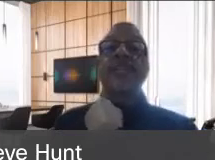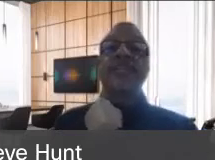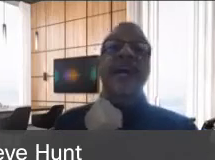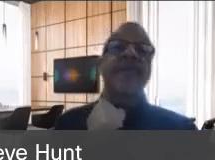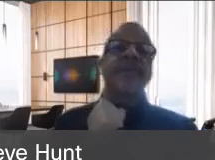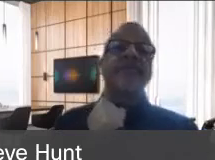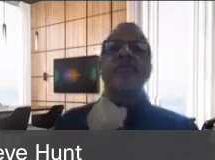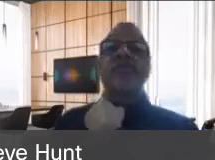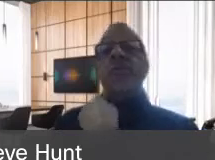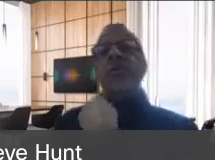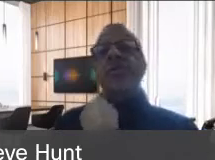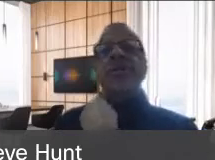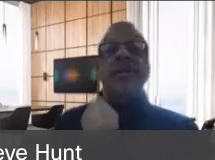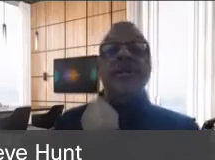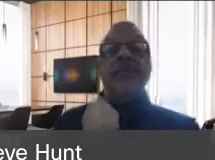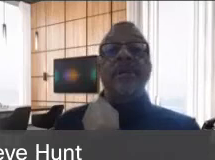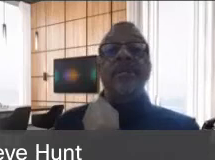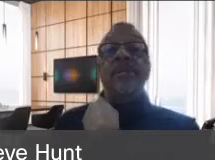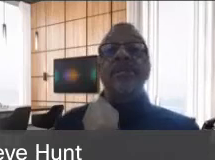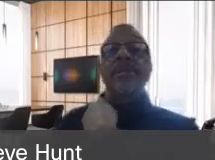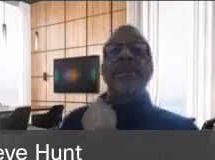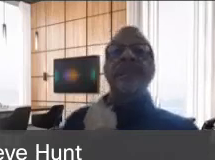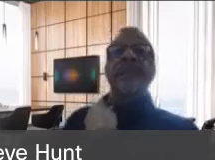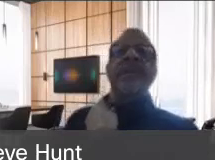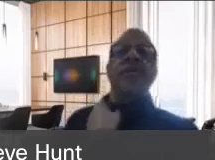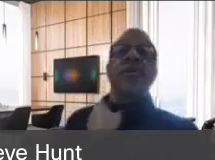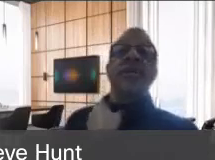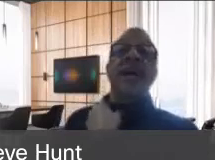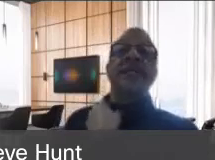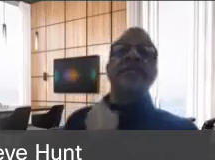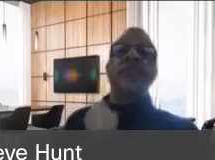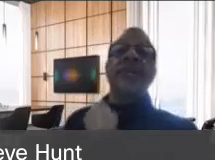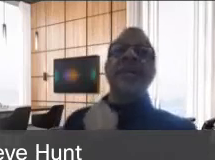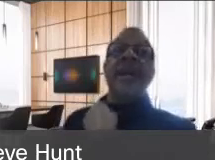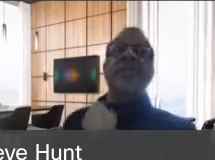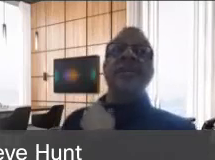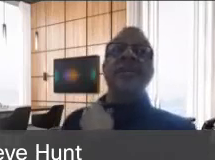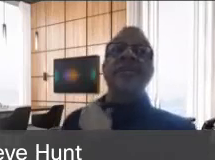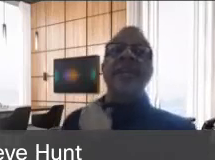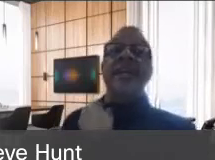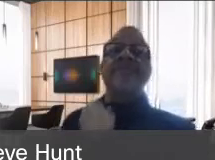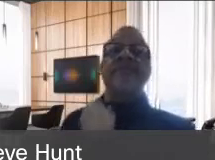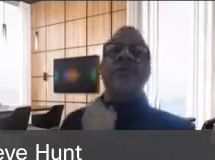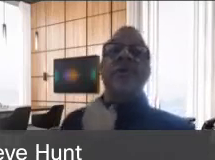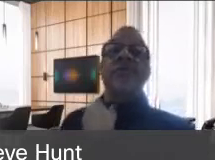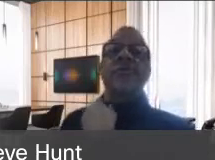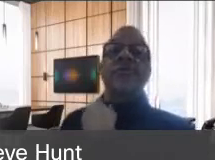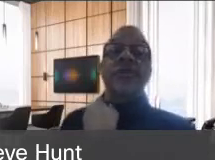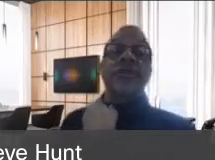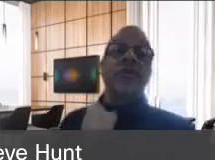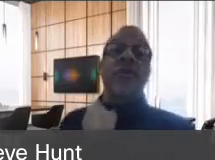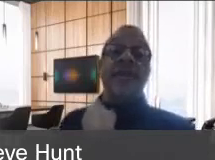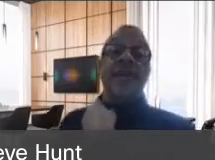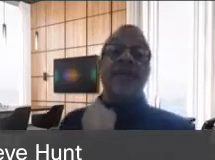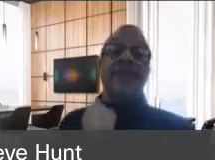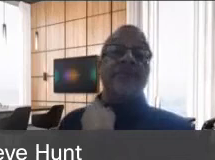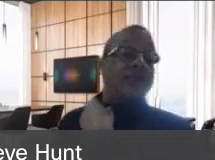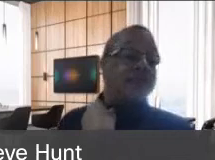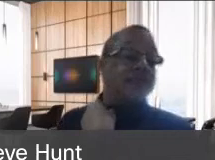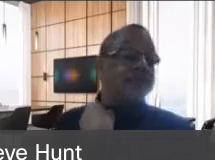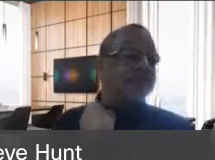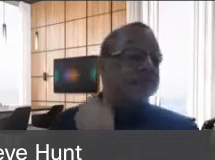on the entirety of the report. But the only items that we actually take a vote on are the three that we already